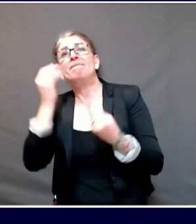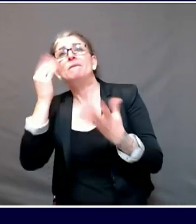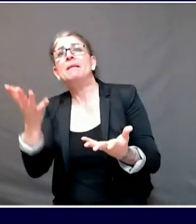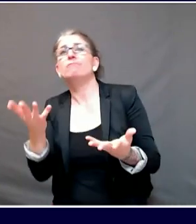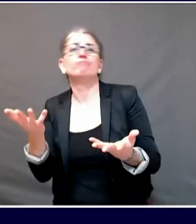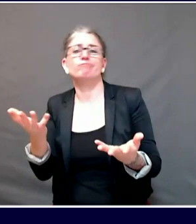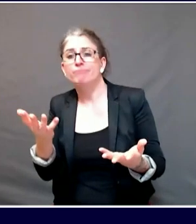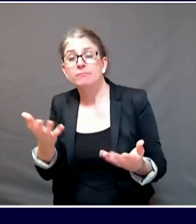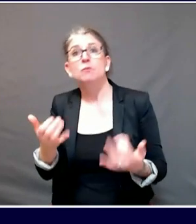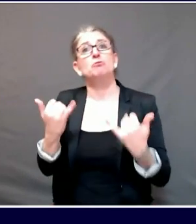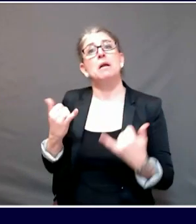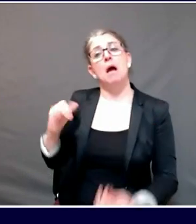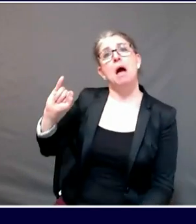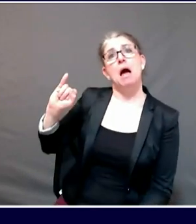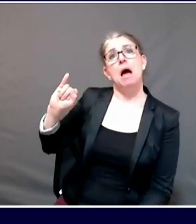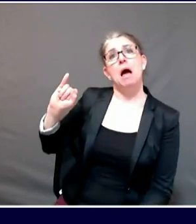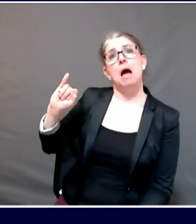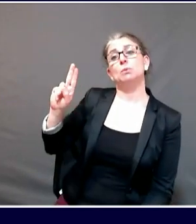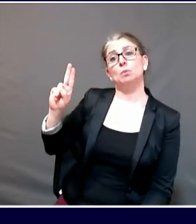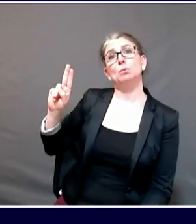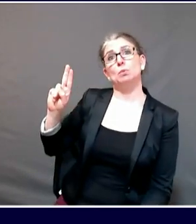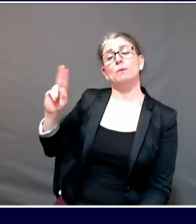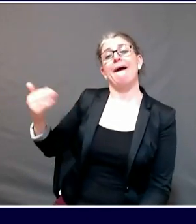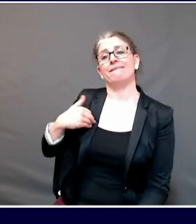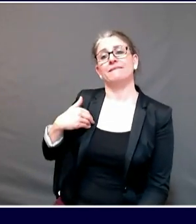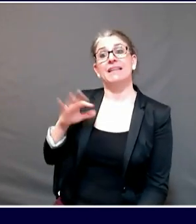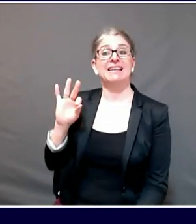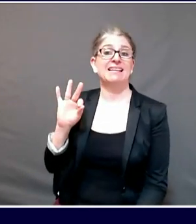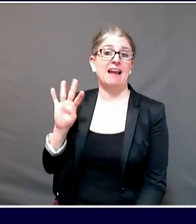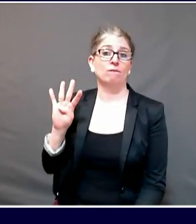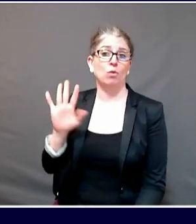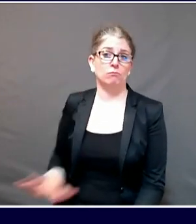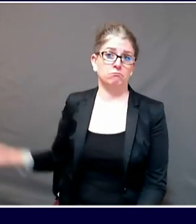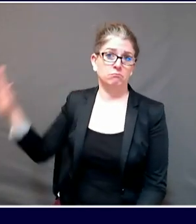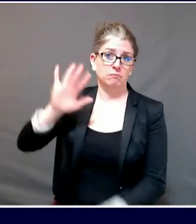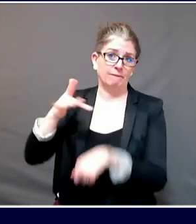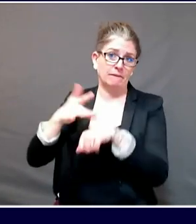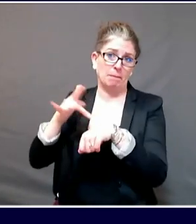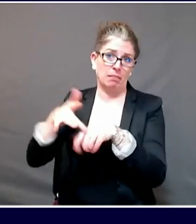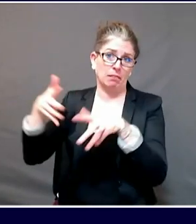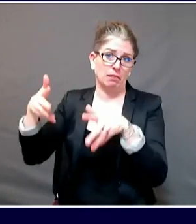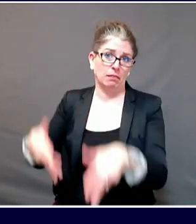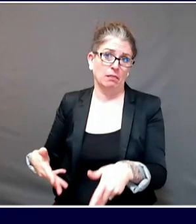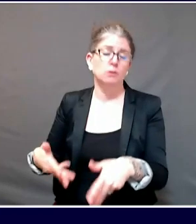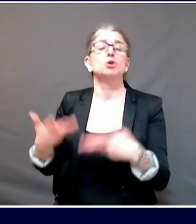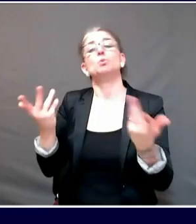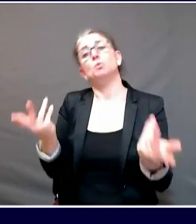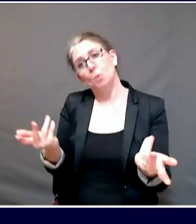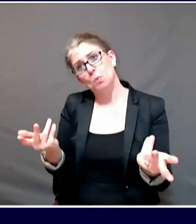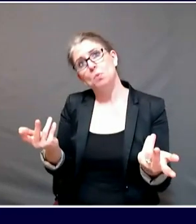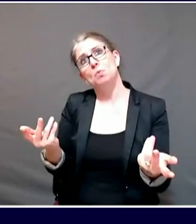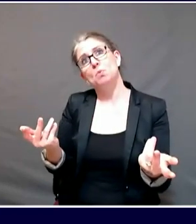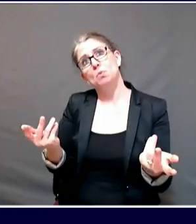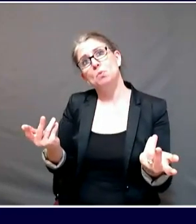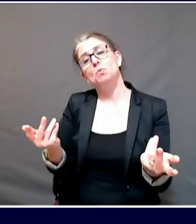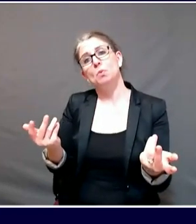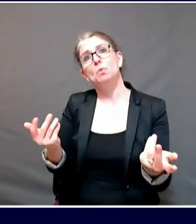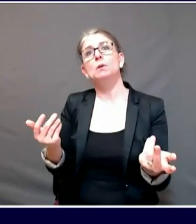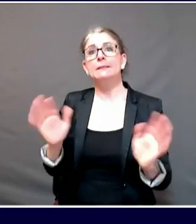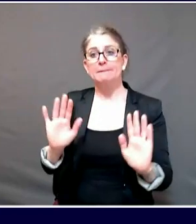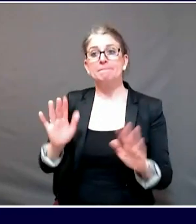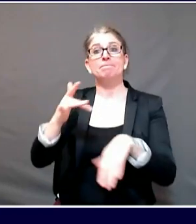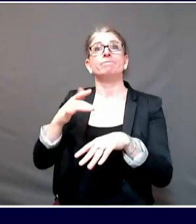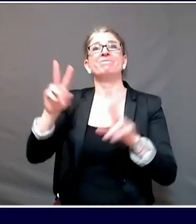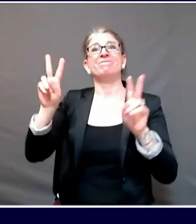the state. And by available, I do mean free as well as staffed. And so those discussions around alternative